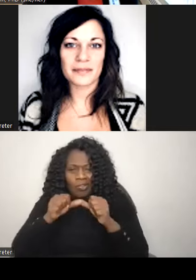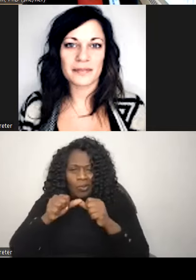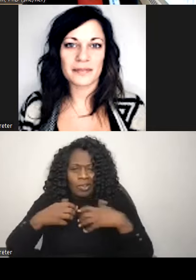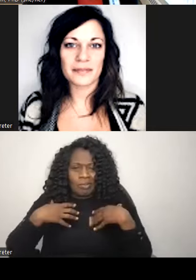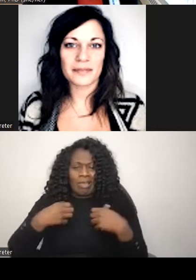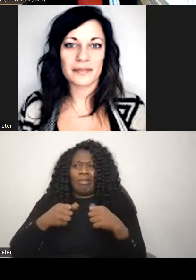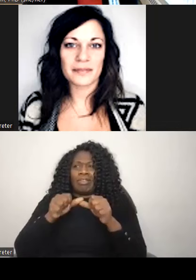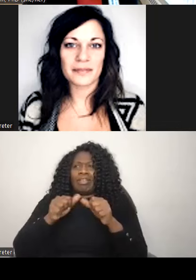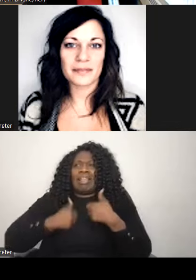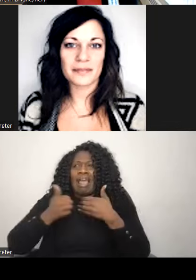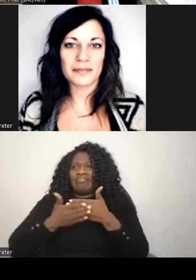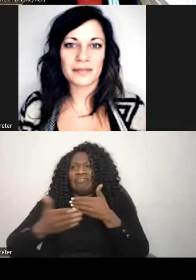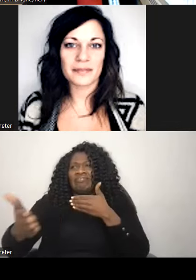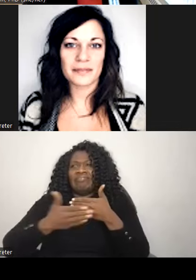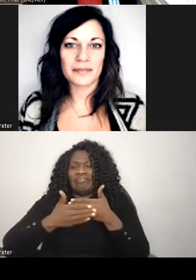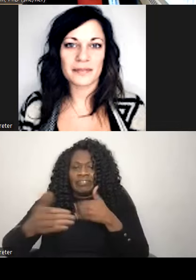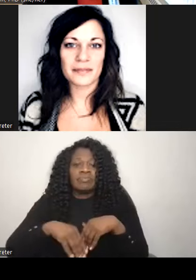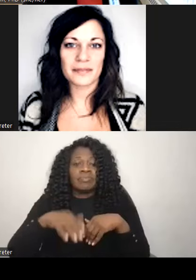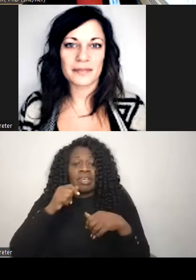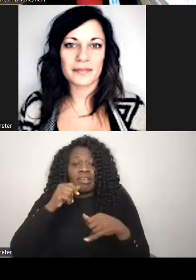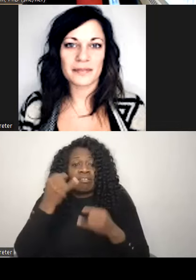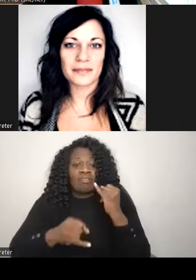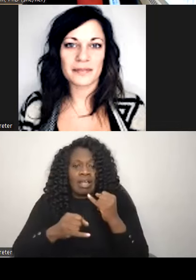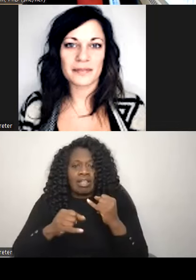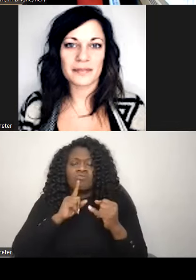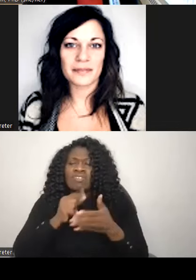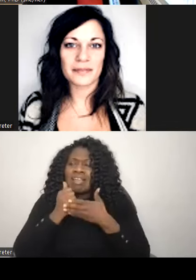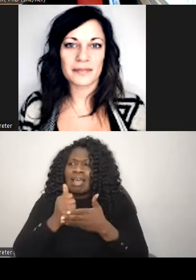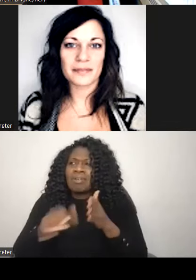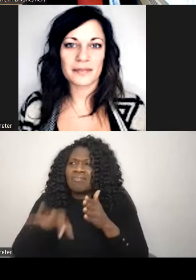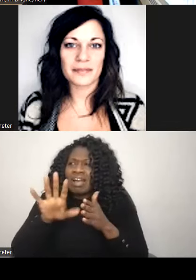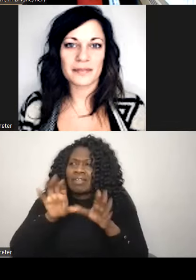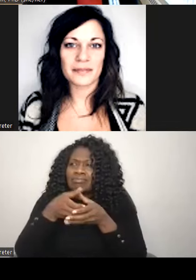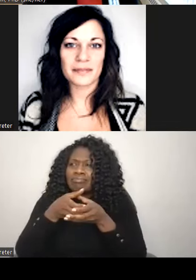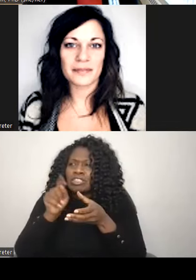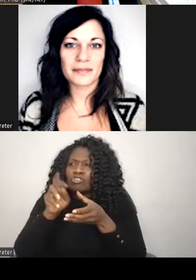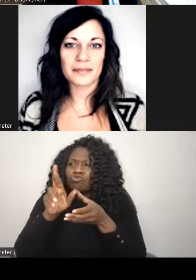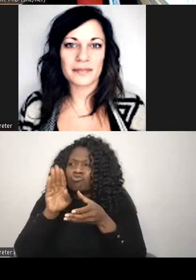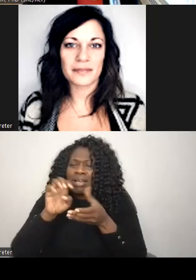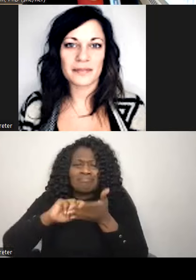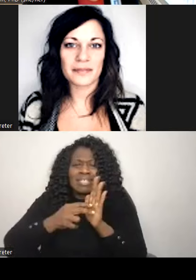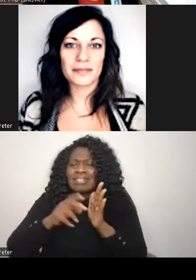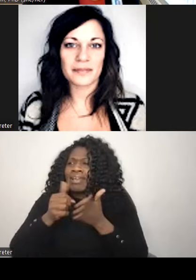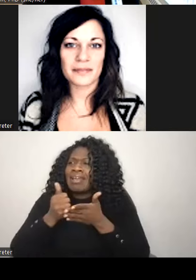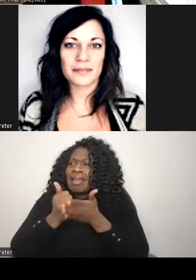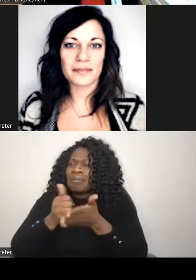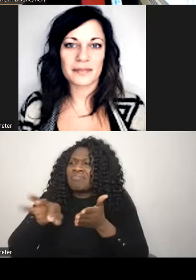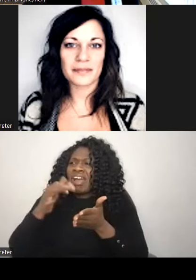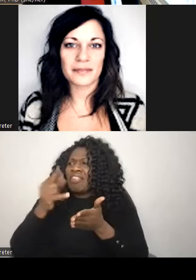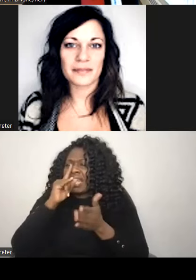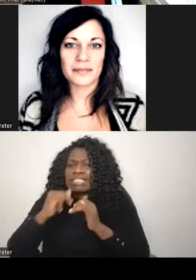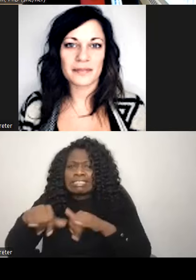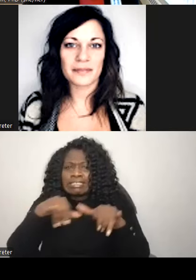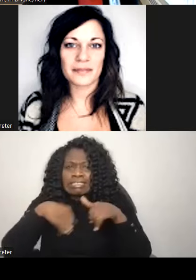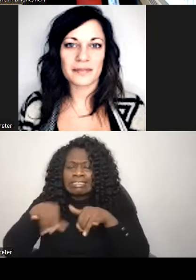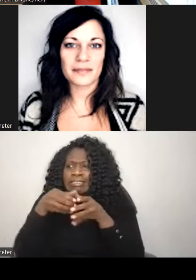the course of their lifespan. And then finally, really helping them to find their tribe. And what I mean by this, they're helping them to find other kids who